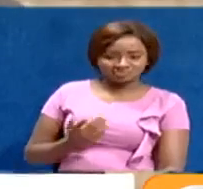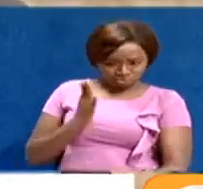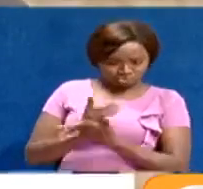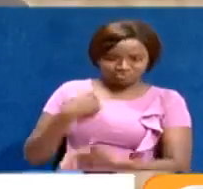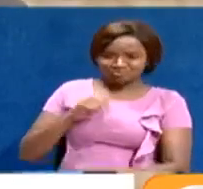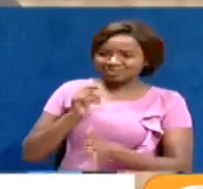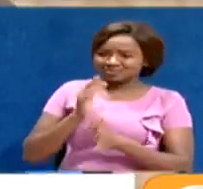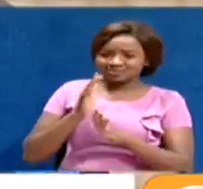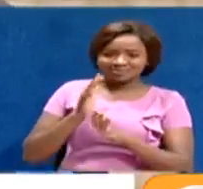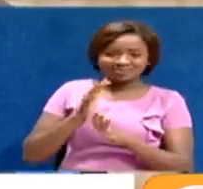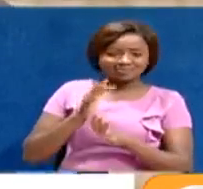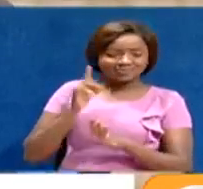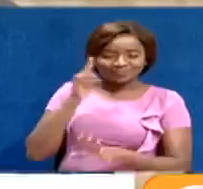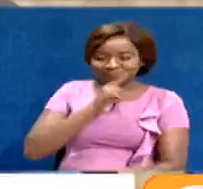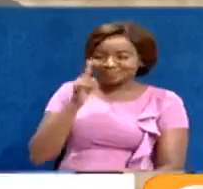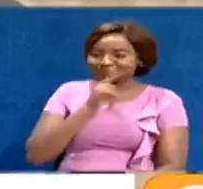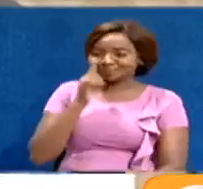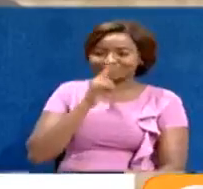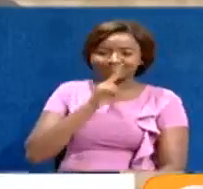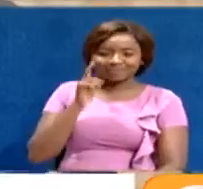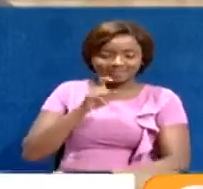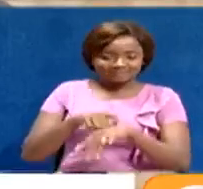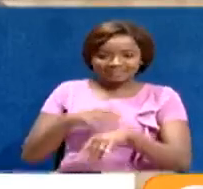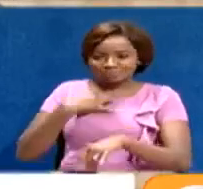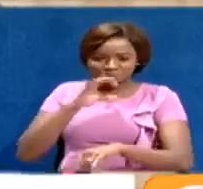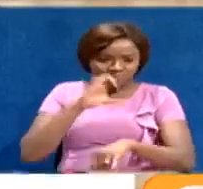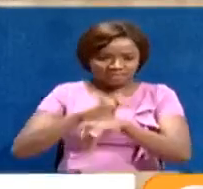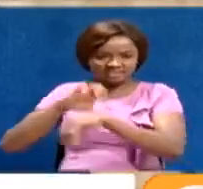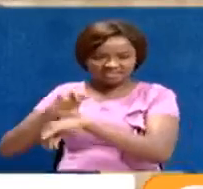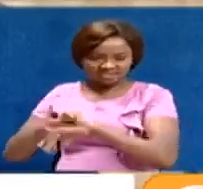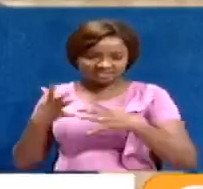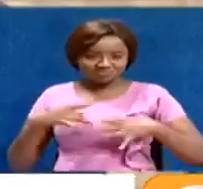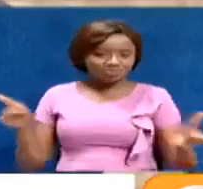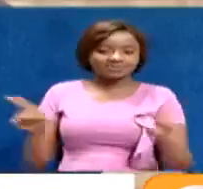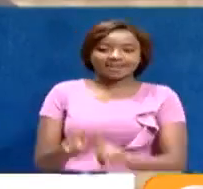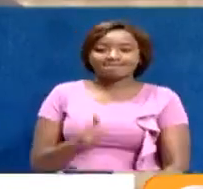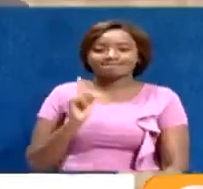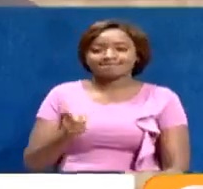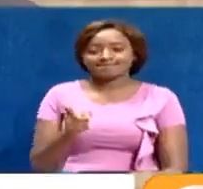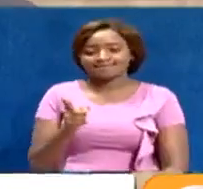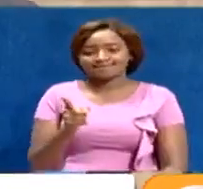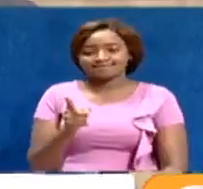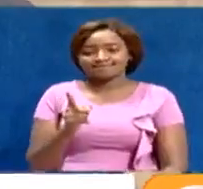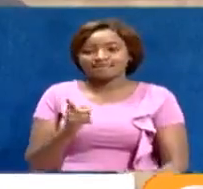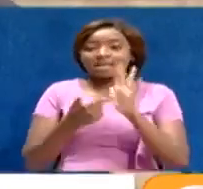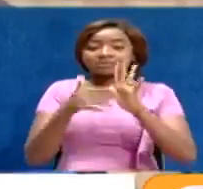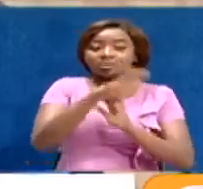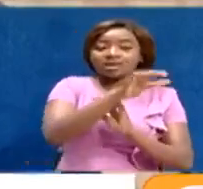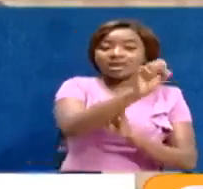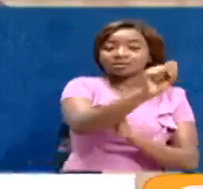and ruthless in our pursuit of the masterminds, like we arrested one in Suba